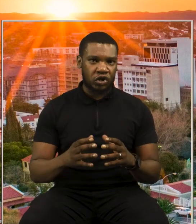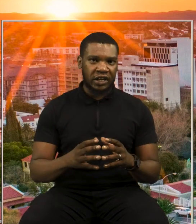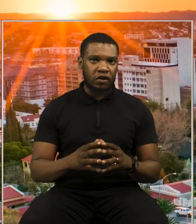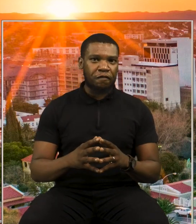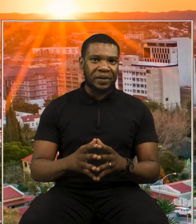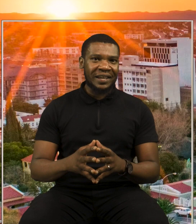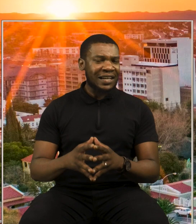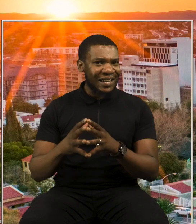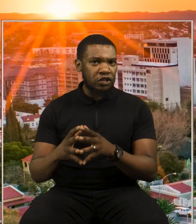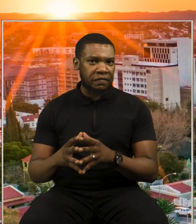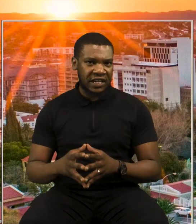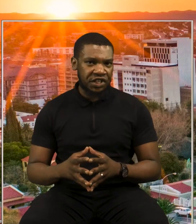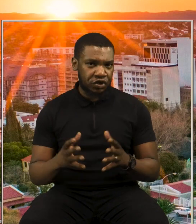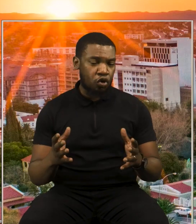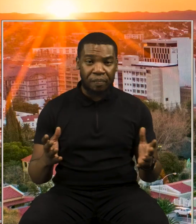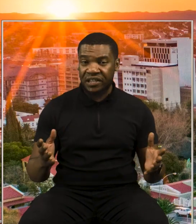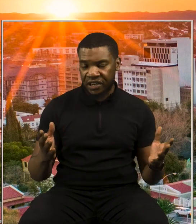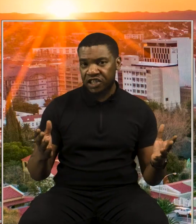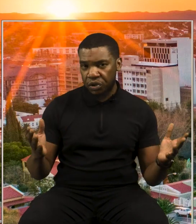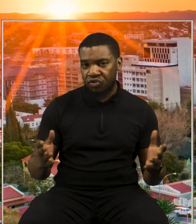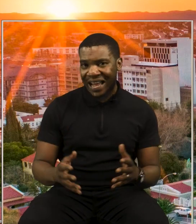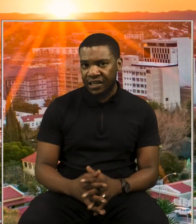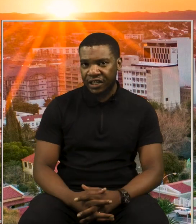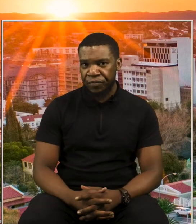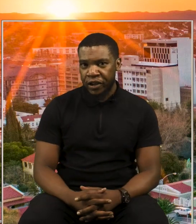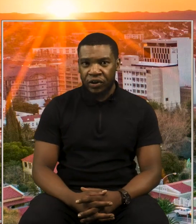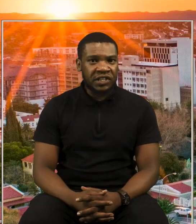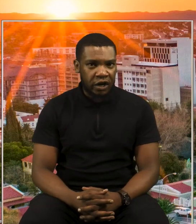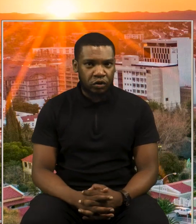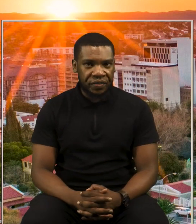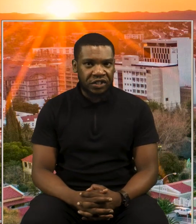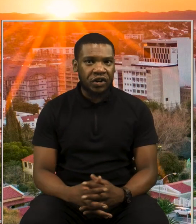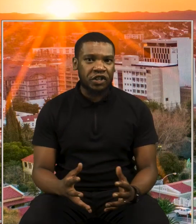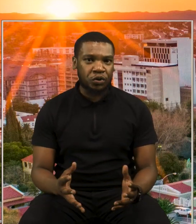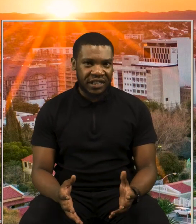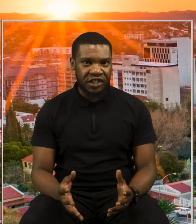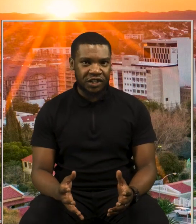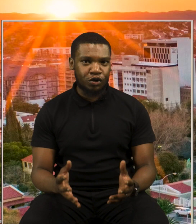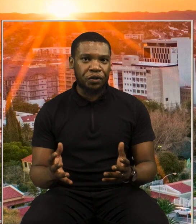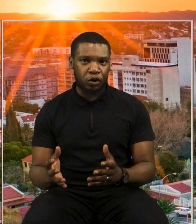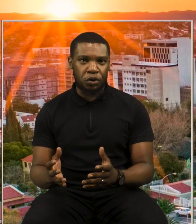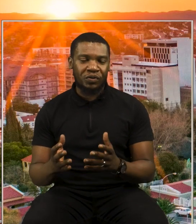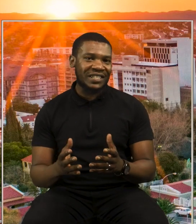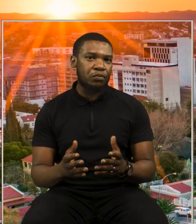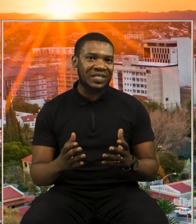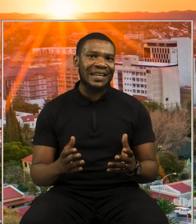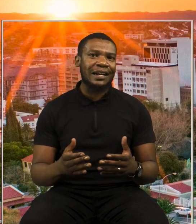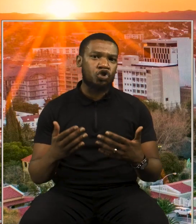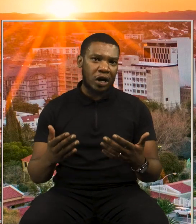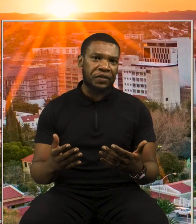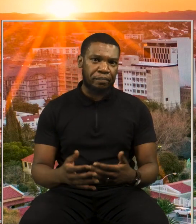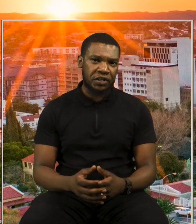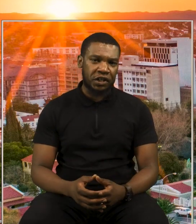accuse Charlene of being as out of touch as Joe Biden is with reality. Critics argue that her exhortations to the youth resemble telling